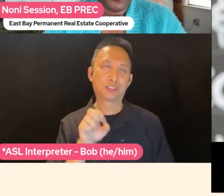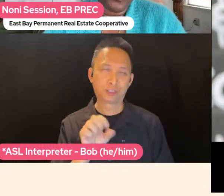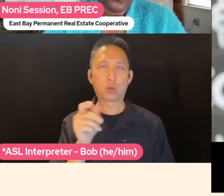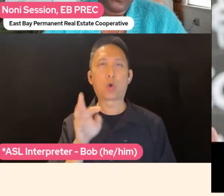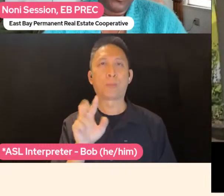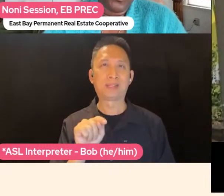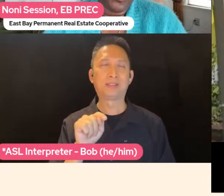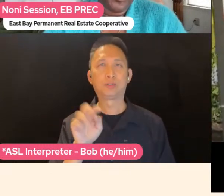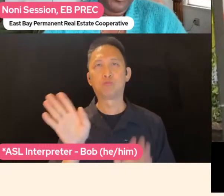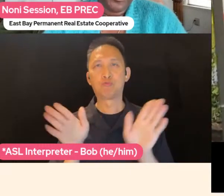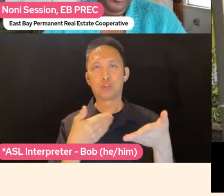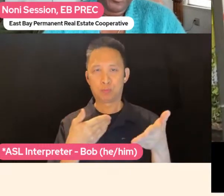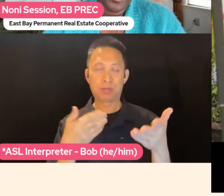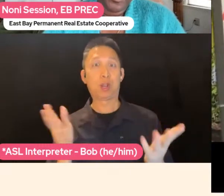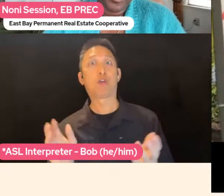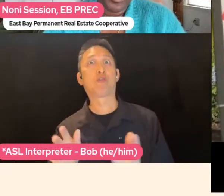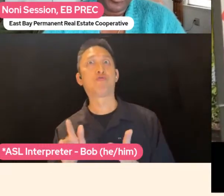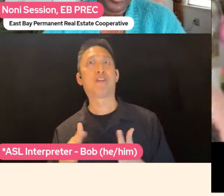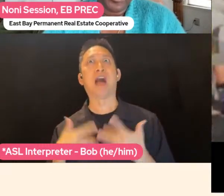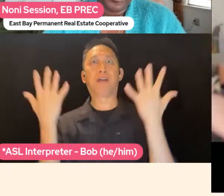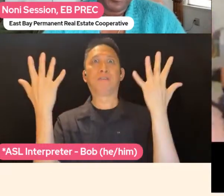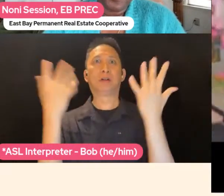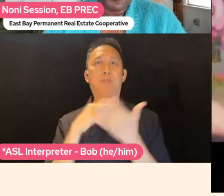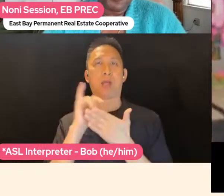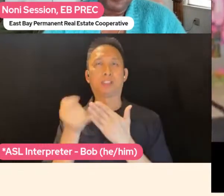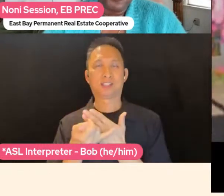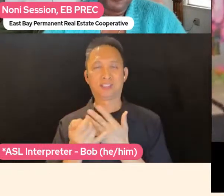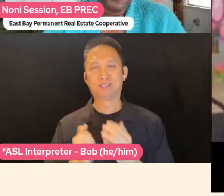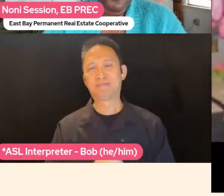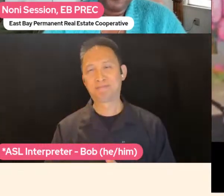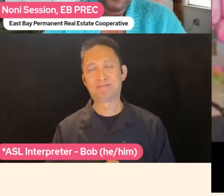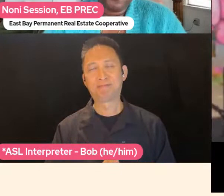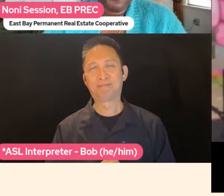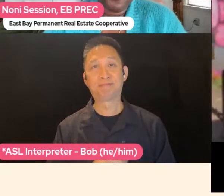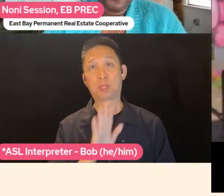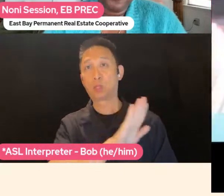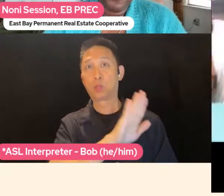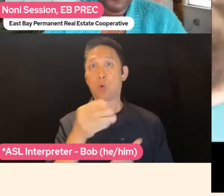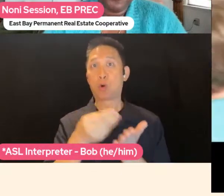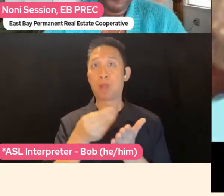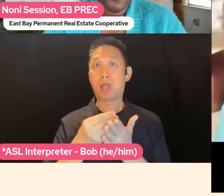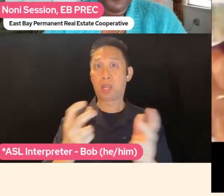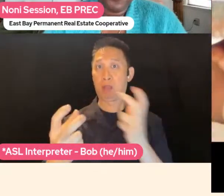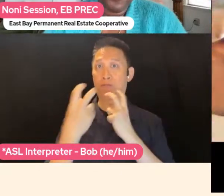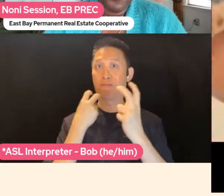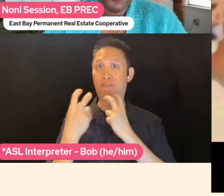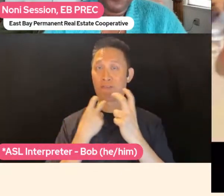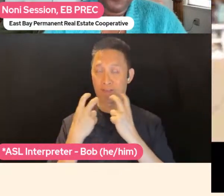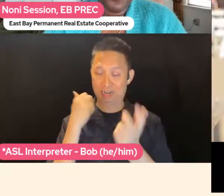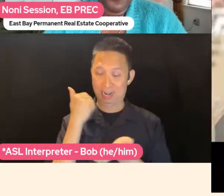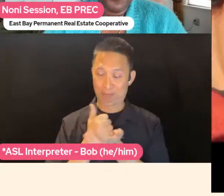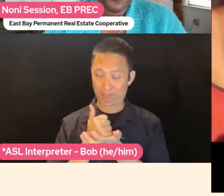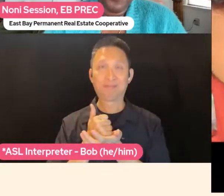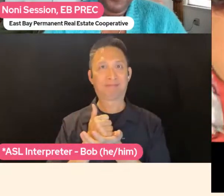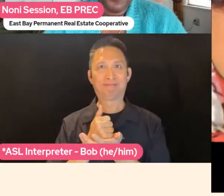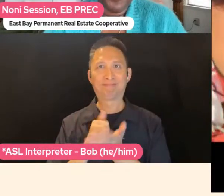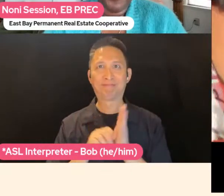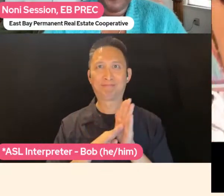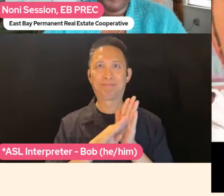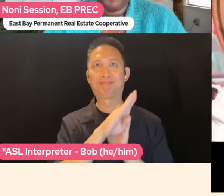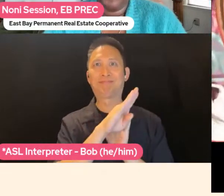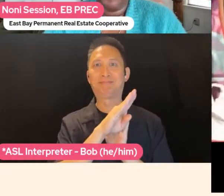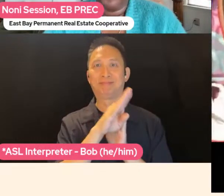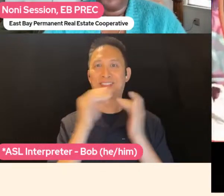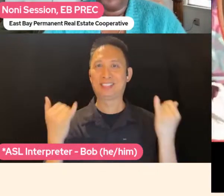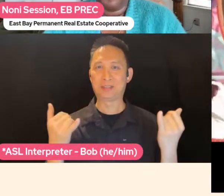bringing to market, because of the impact dollars that you yourself have invested in this vision, we're bringing to market 4 commercial